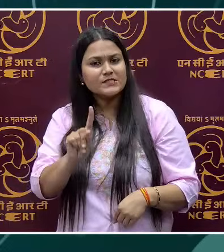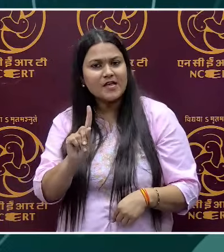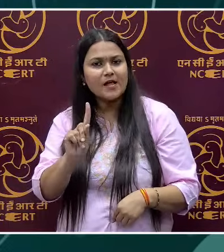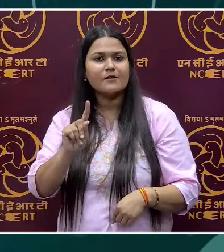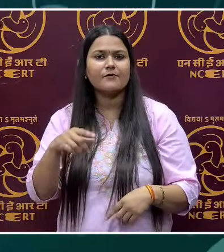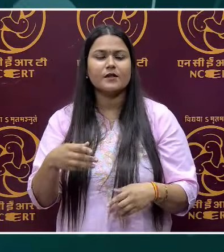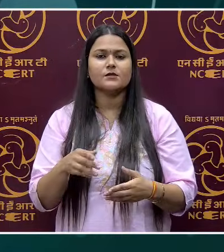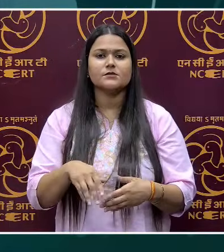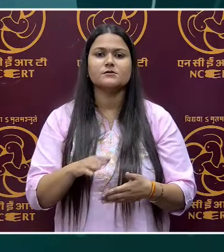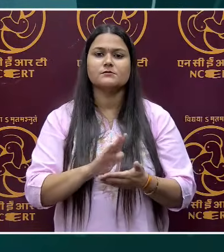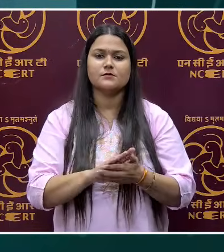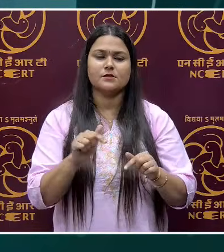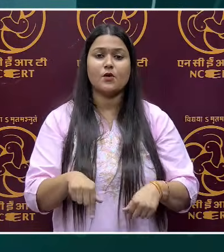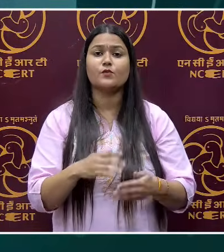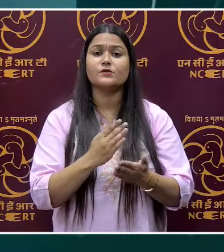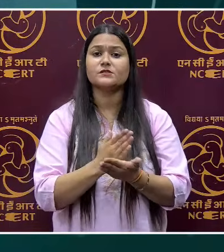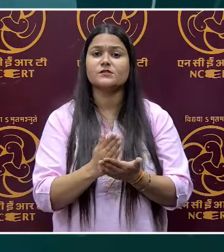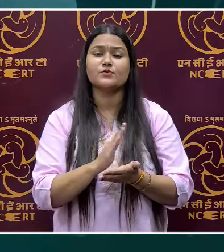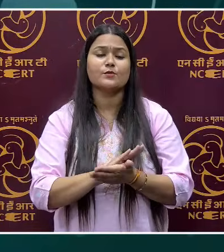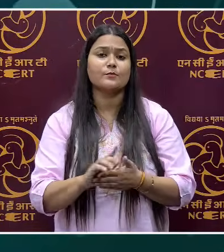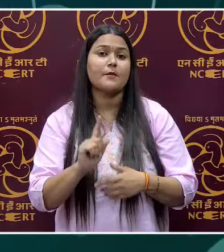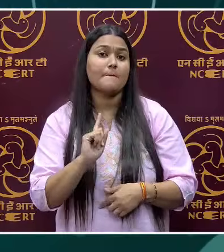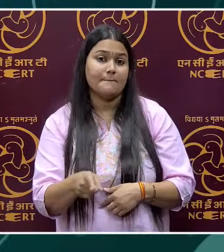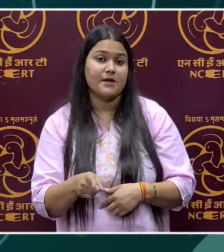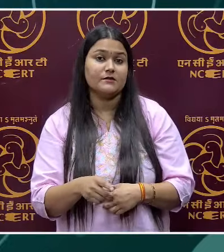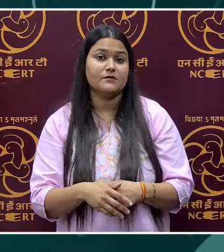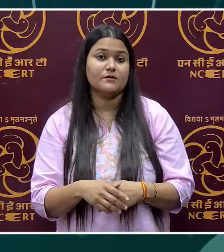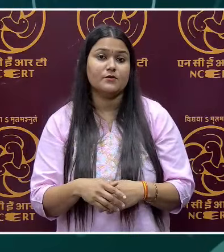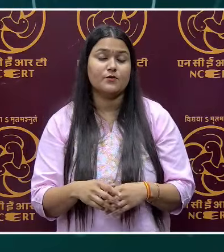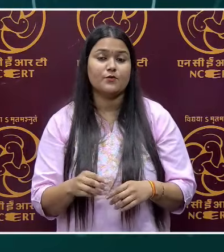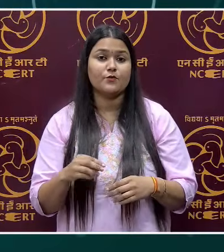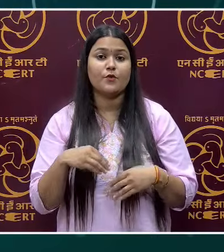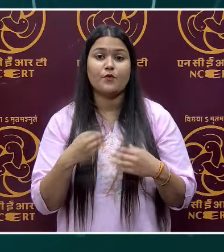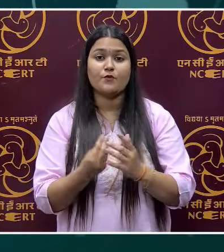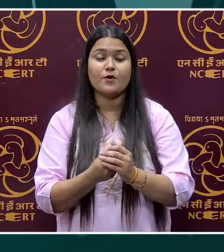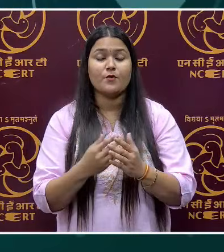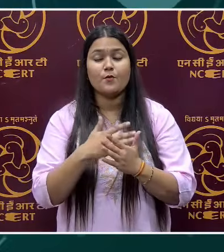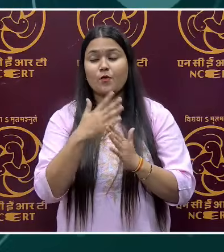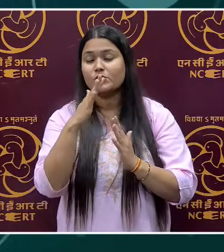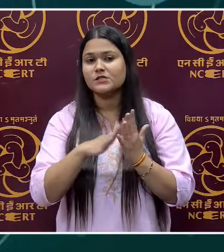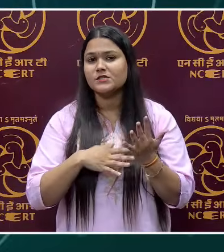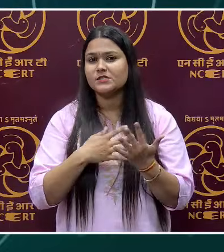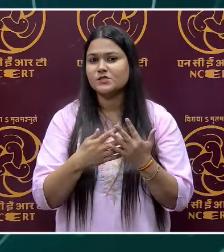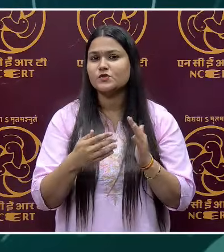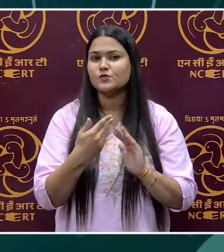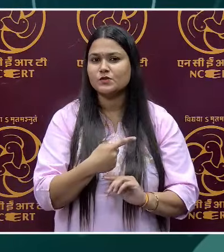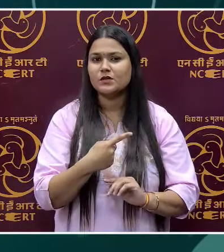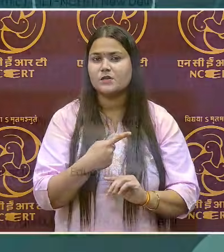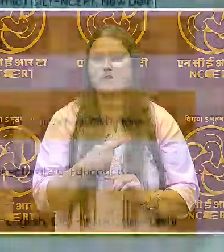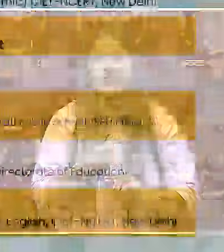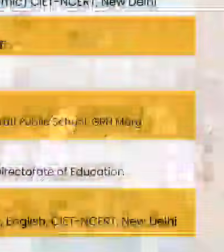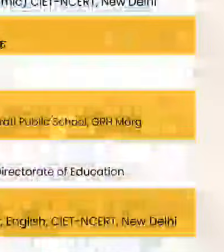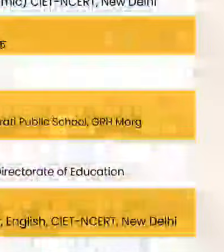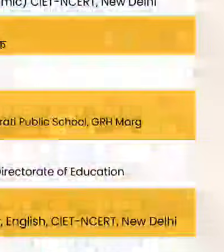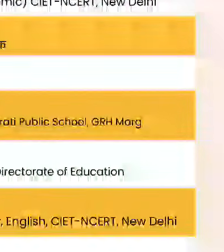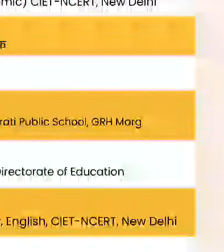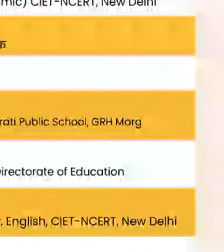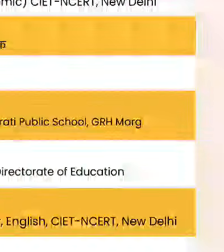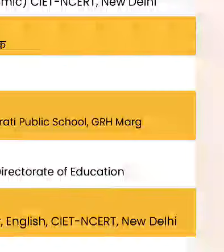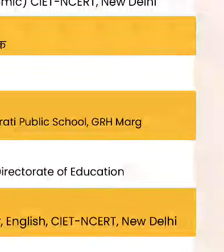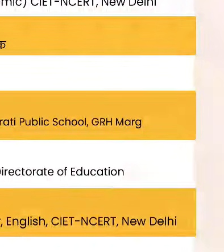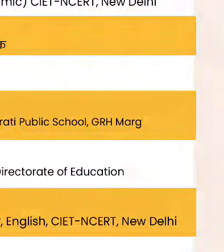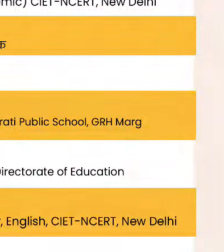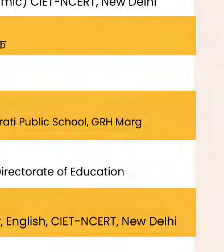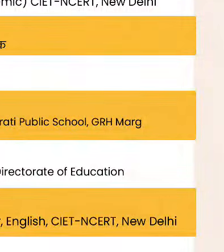are wrapping up this particular program, but we have a lot of programs scheduled for you for the entire day. So let's have a look